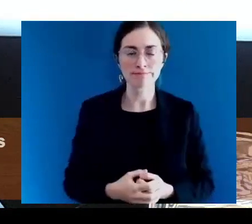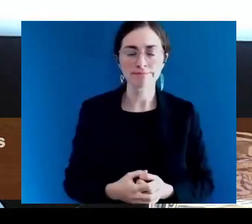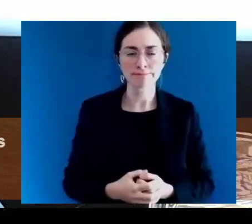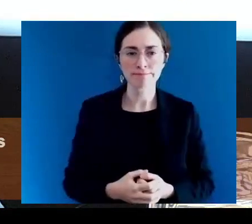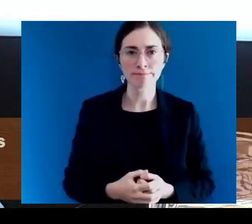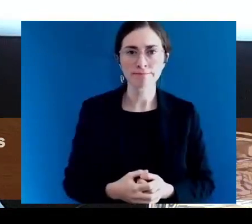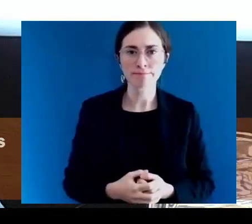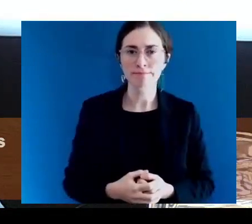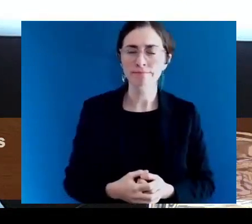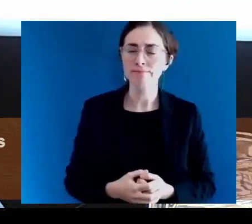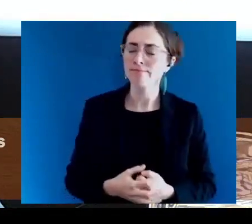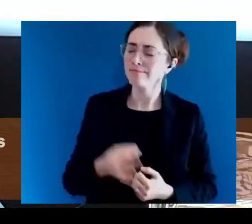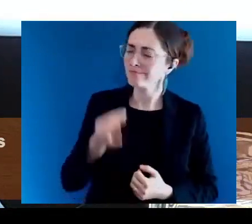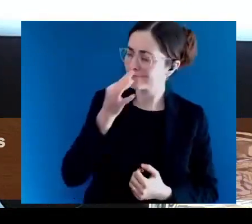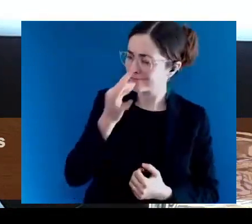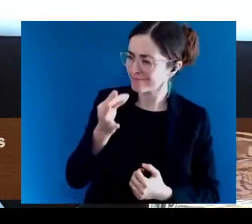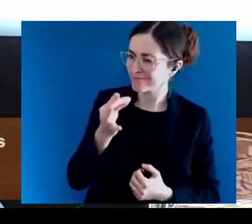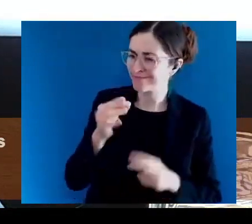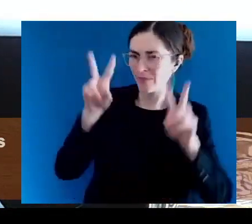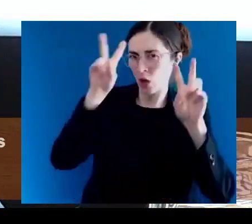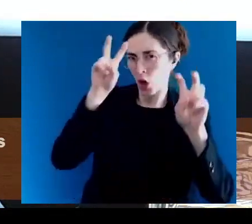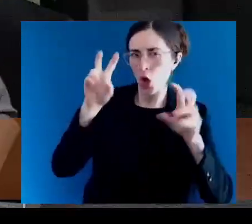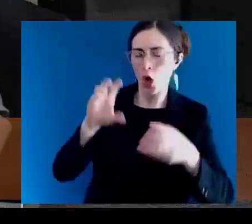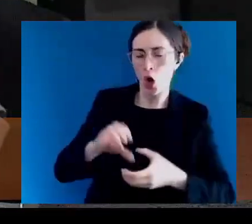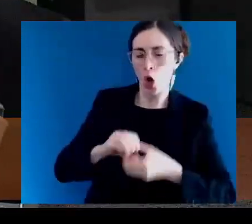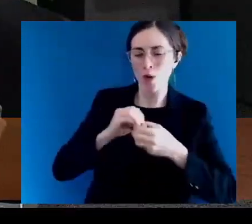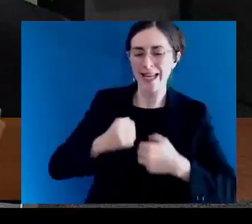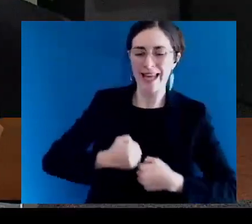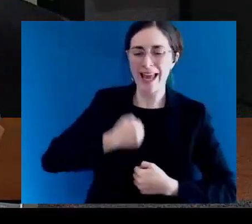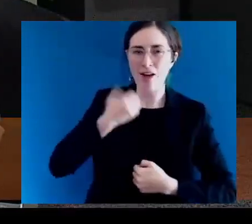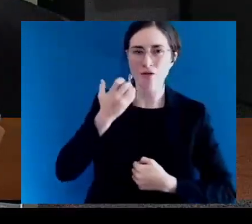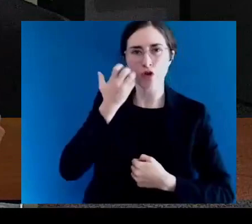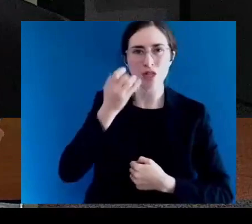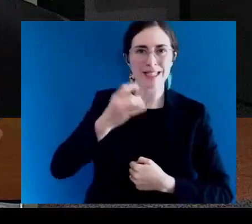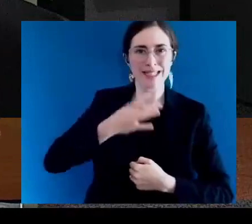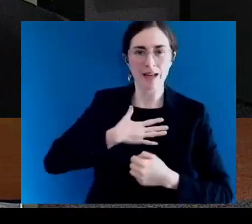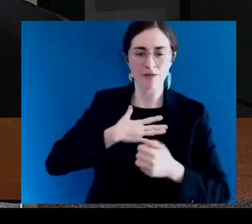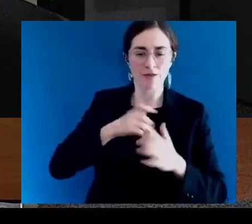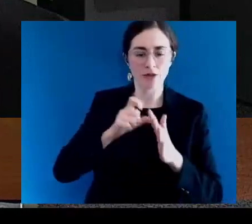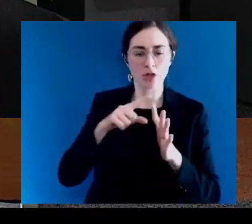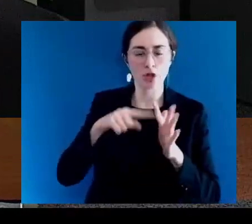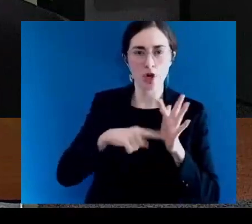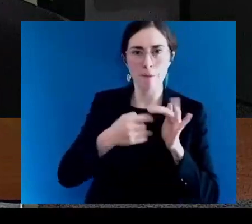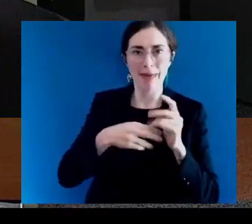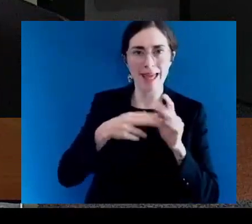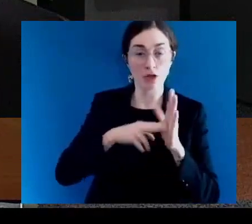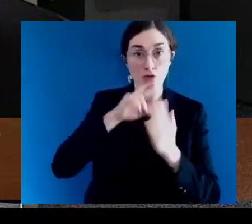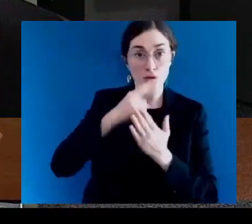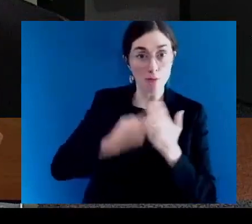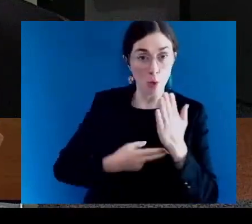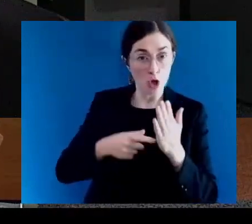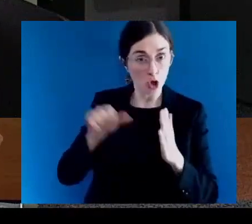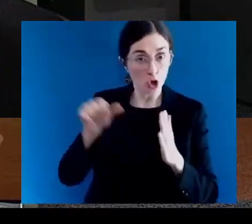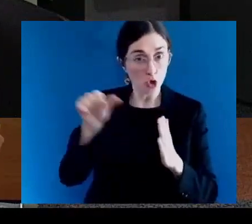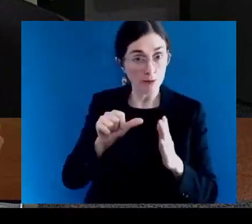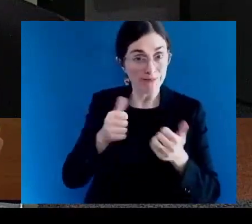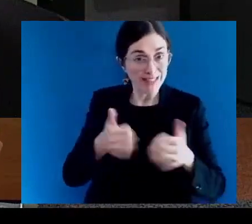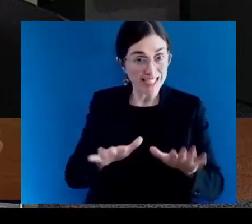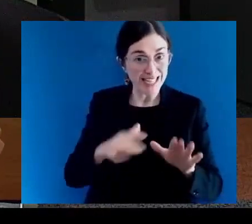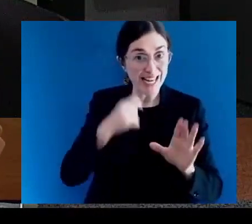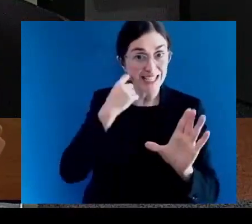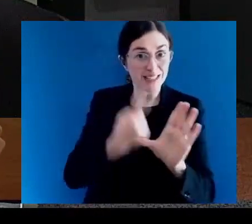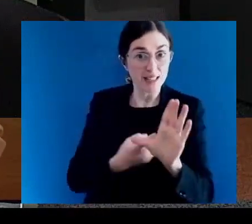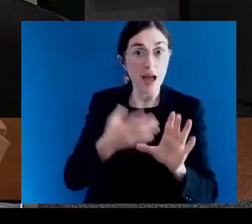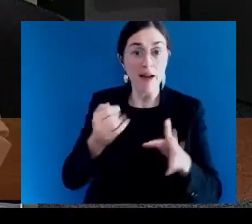Owning Our Futures sort of determination report, that's due to finish next year, and you've got 4 very big outcomes in